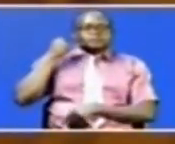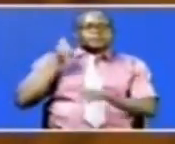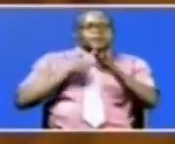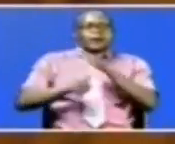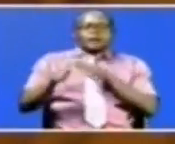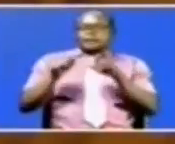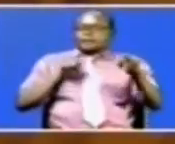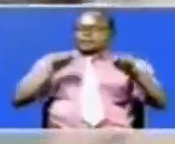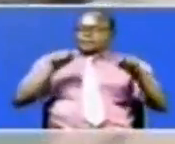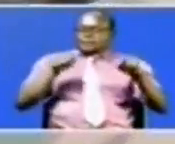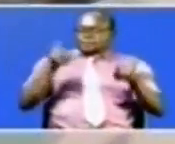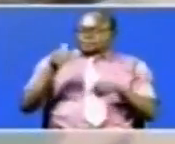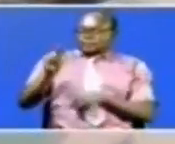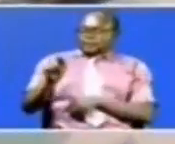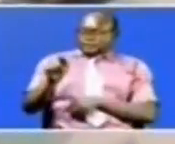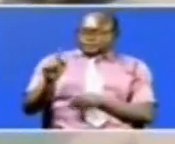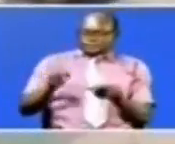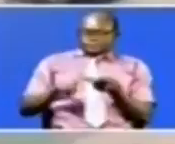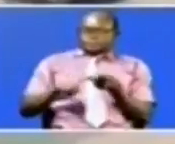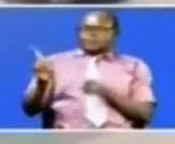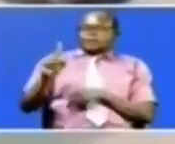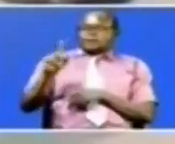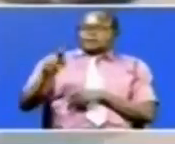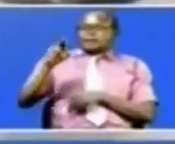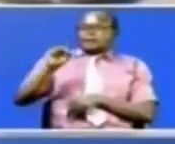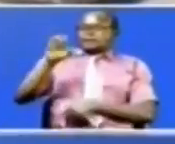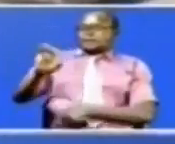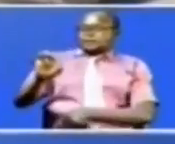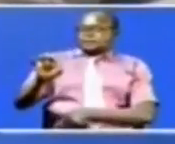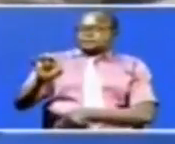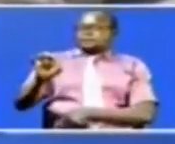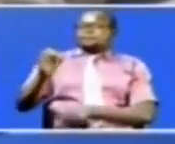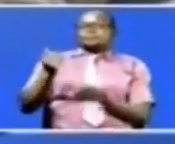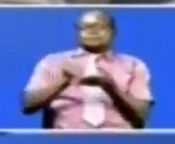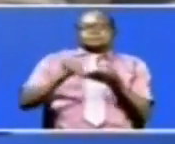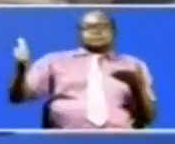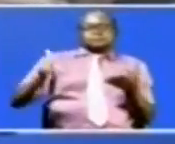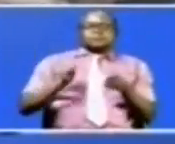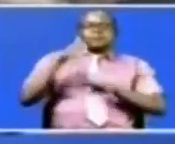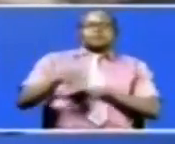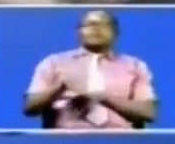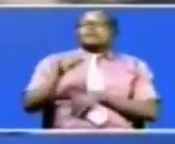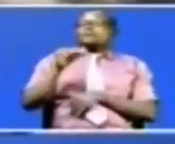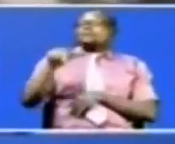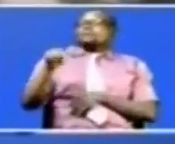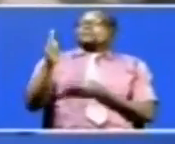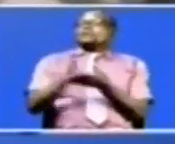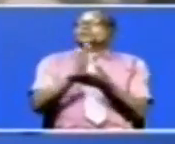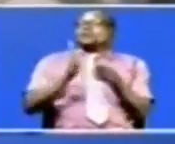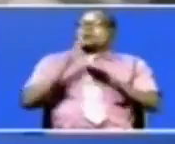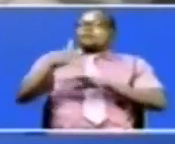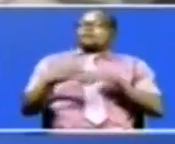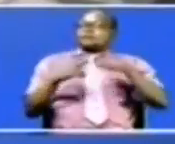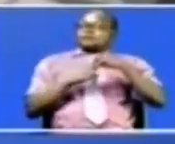the Insolvency Act. At the same time, the Nairobi Security Exchange has suspended trading of Authoritative Mining shares for a